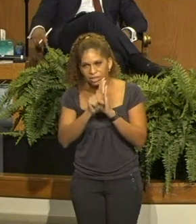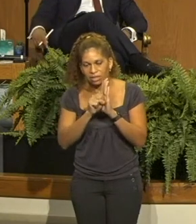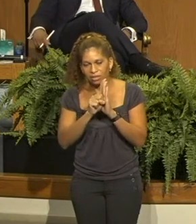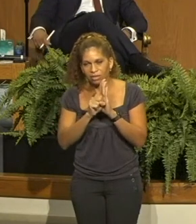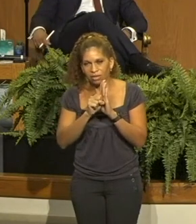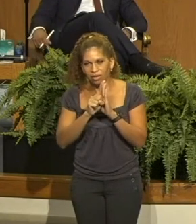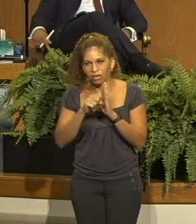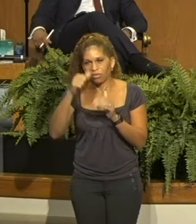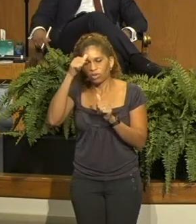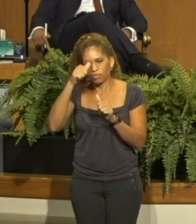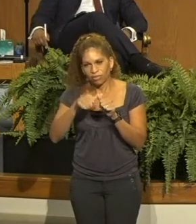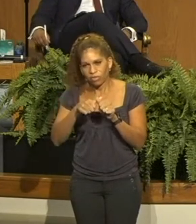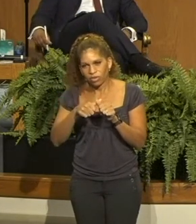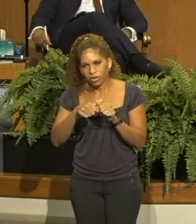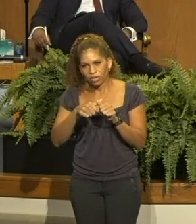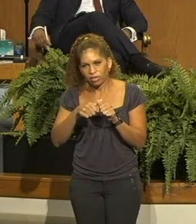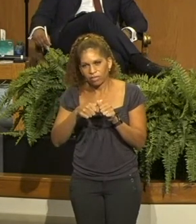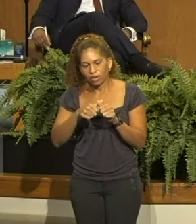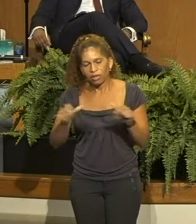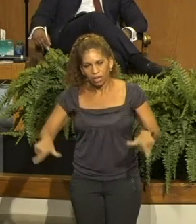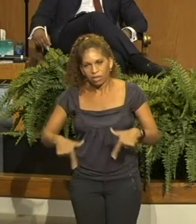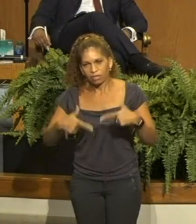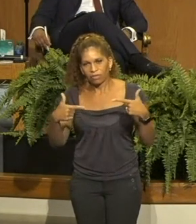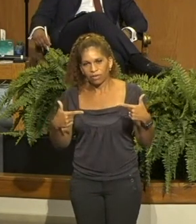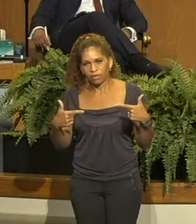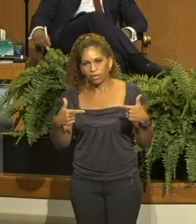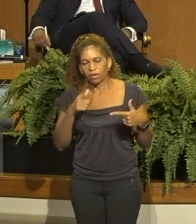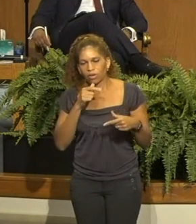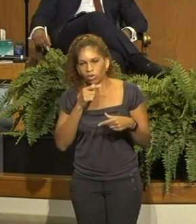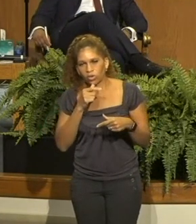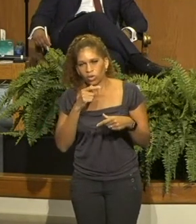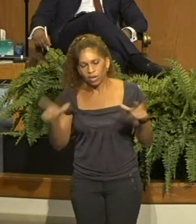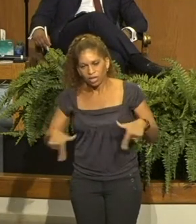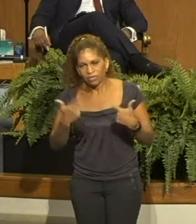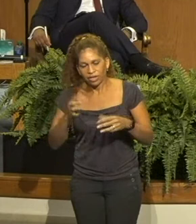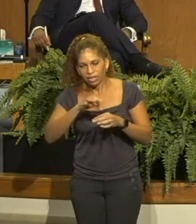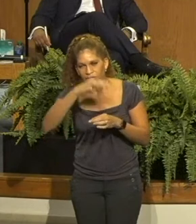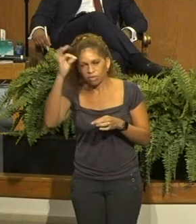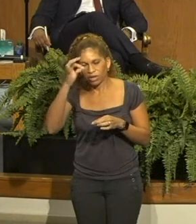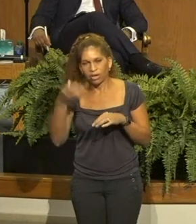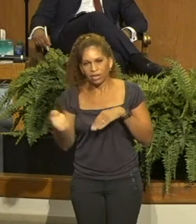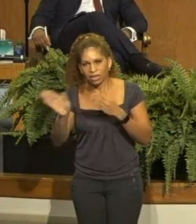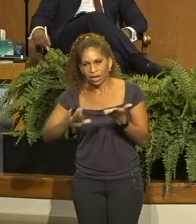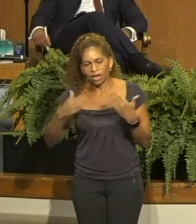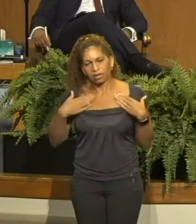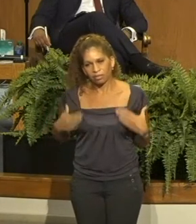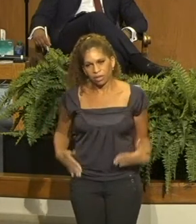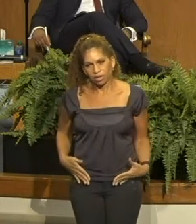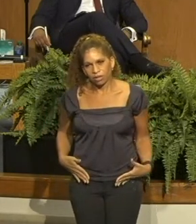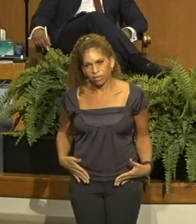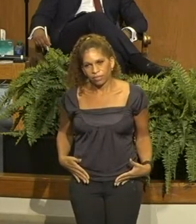remembering the living who are living in the spirit, who died in the flesh,